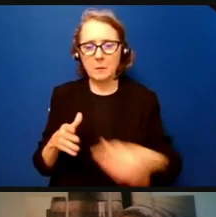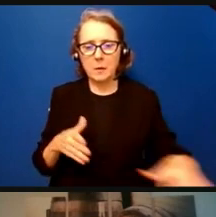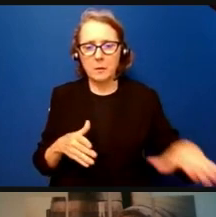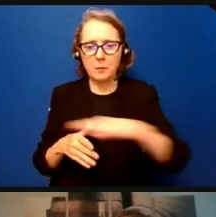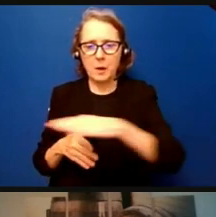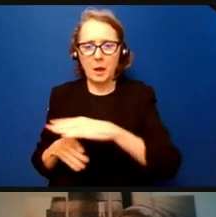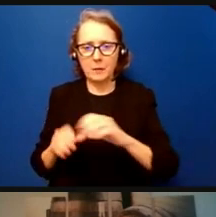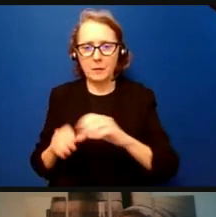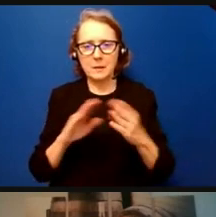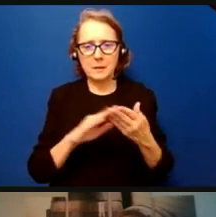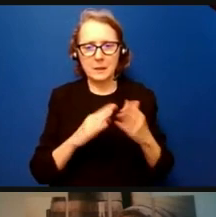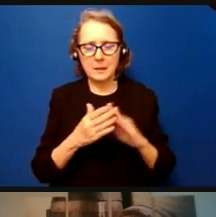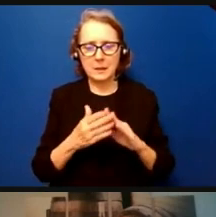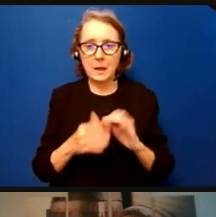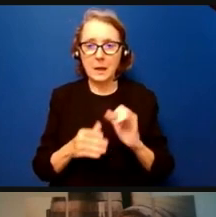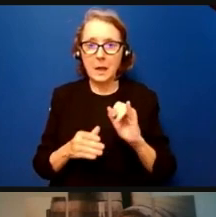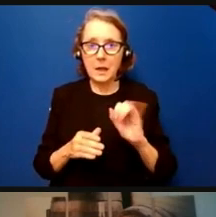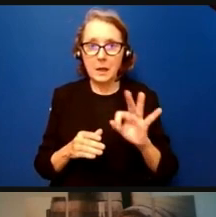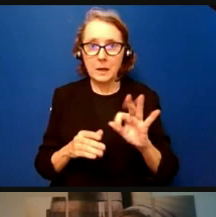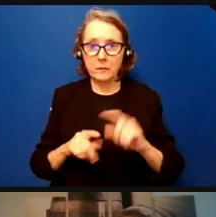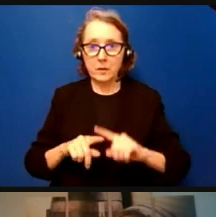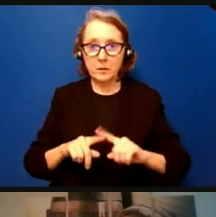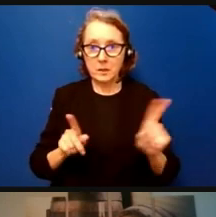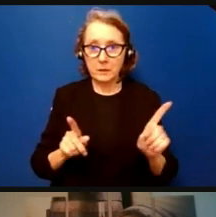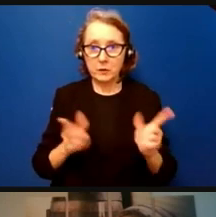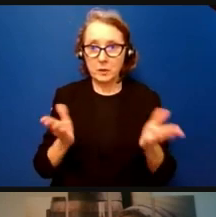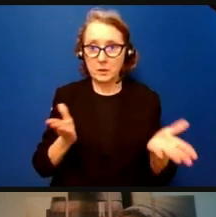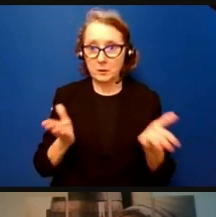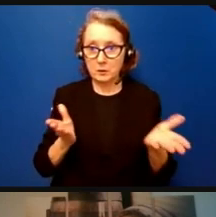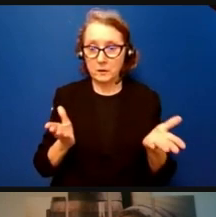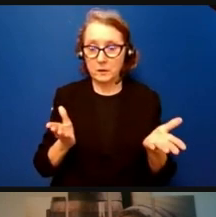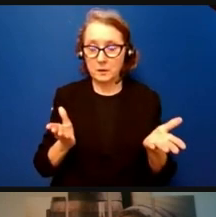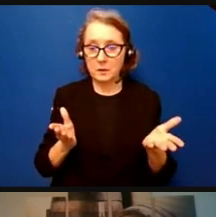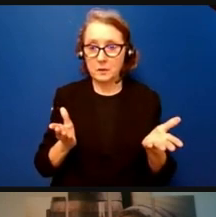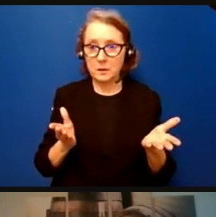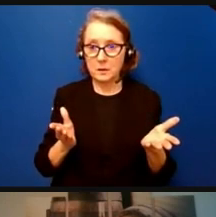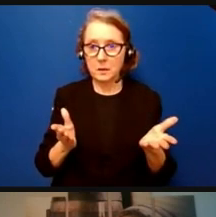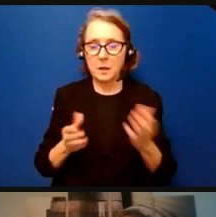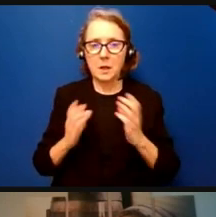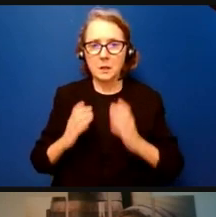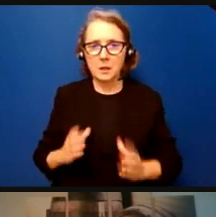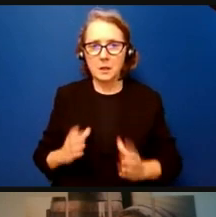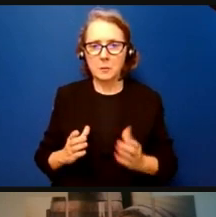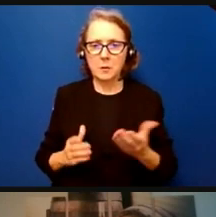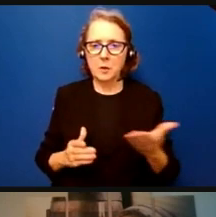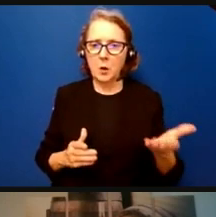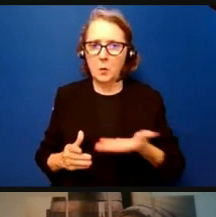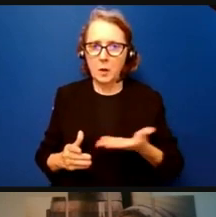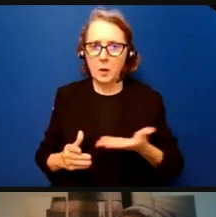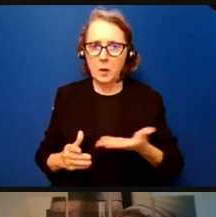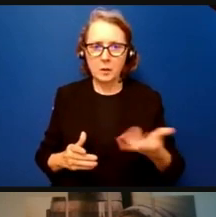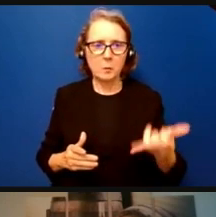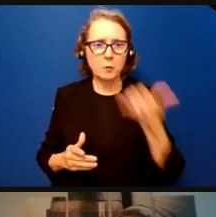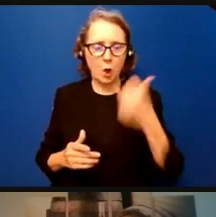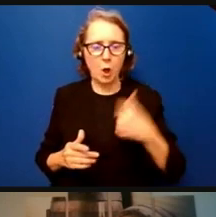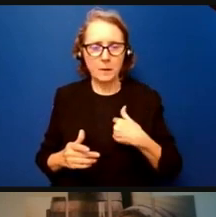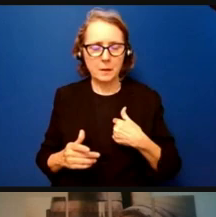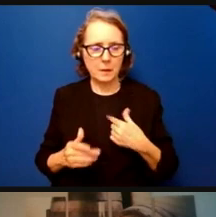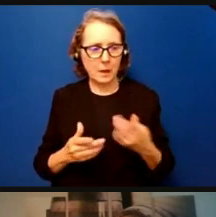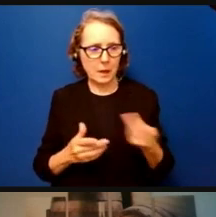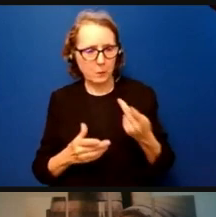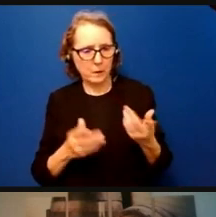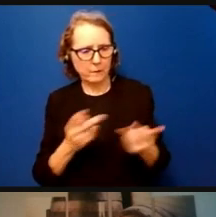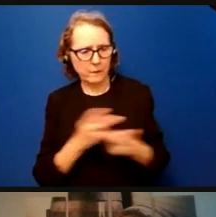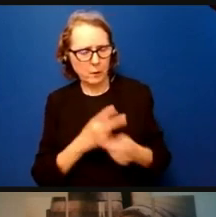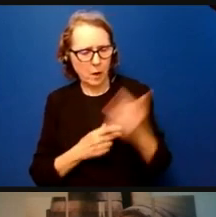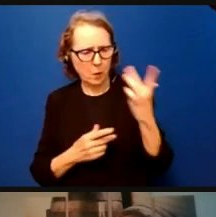city. And if there is a difference in that service, customers are welcome to call me and we will figure out why